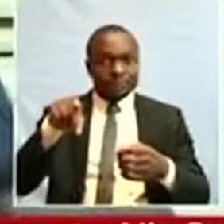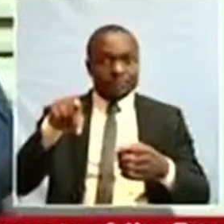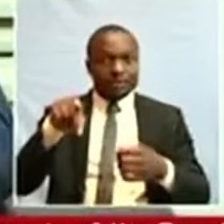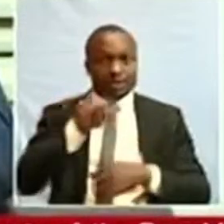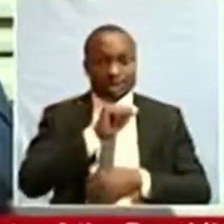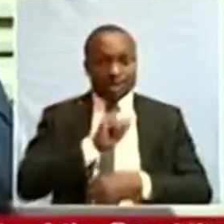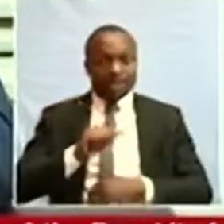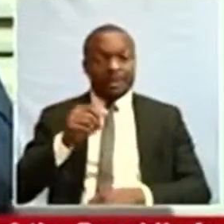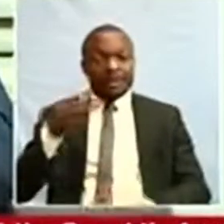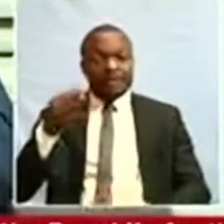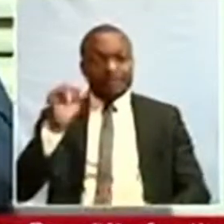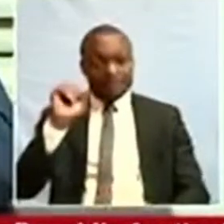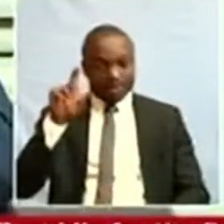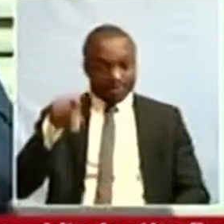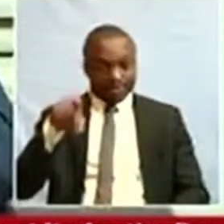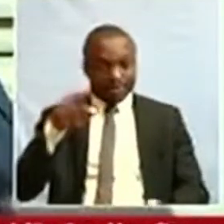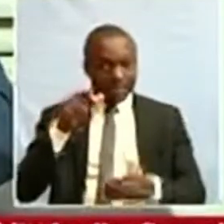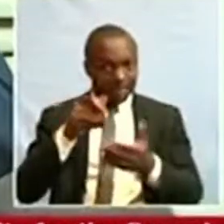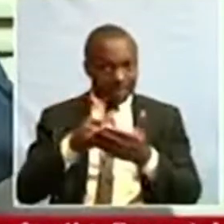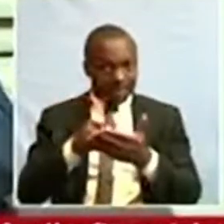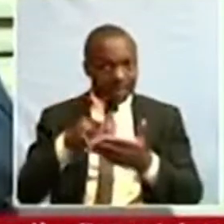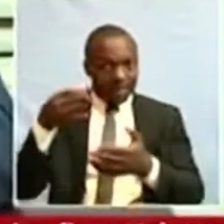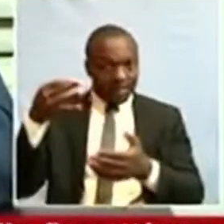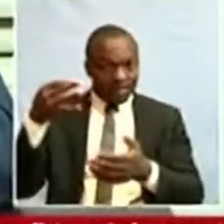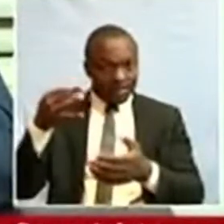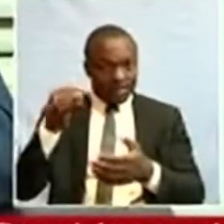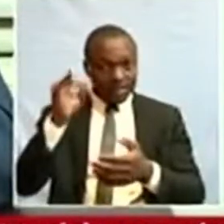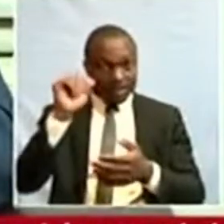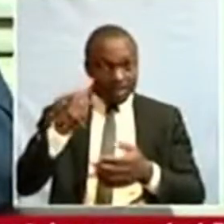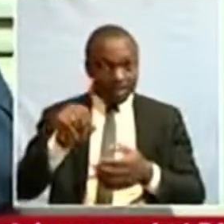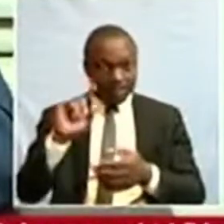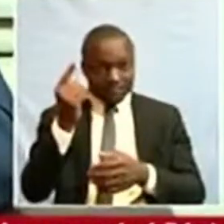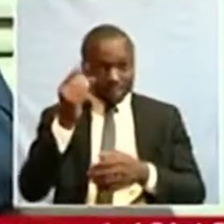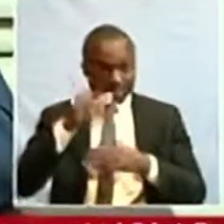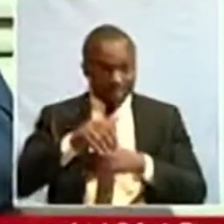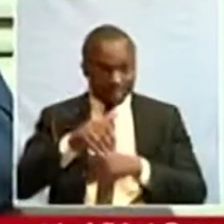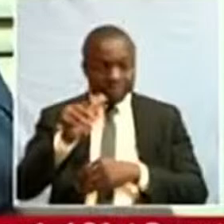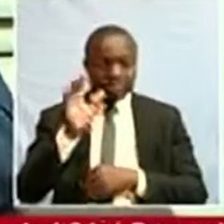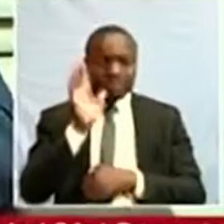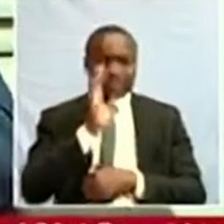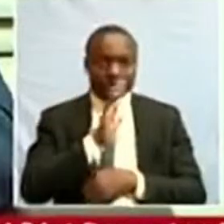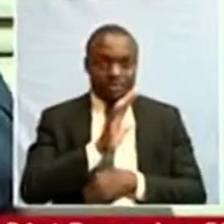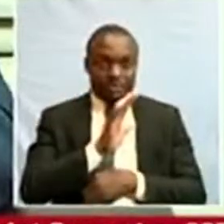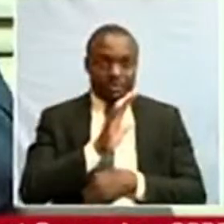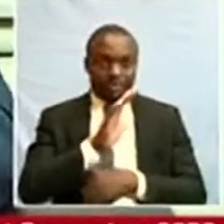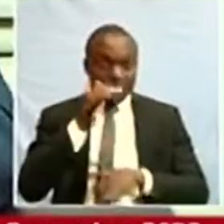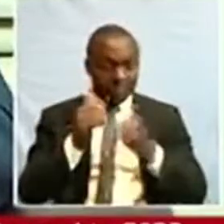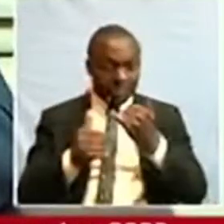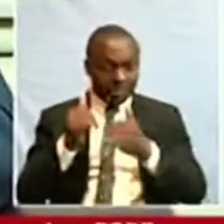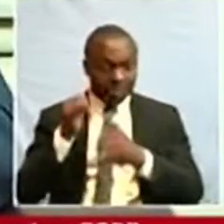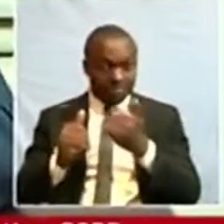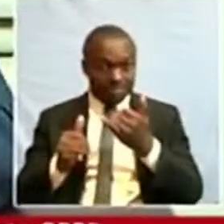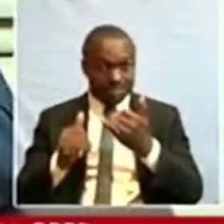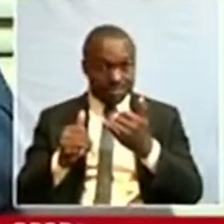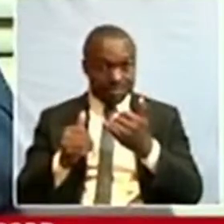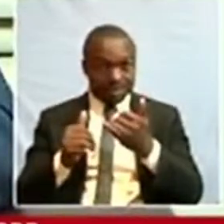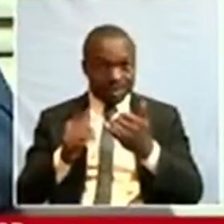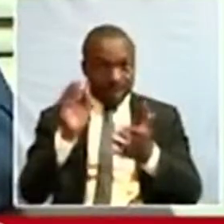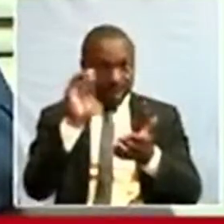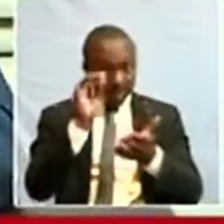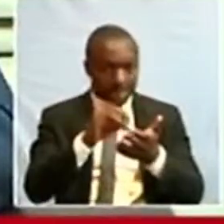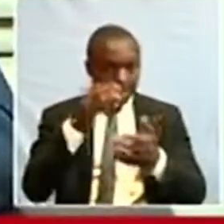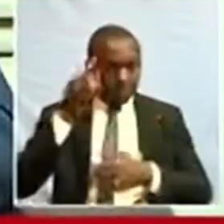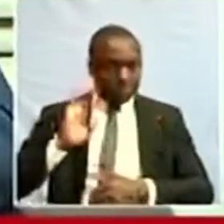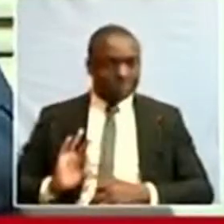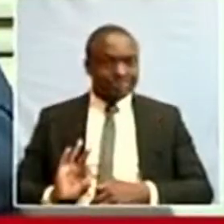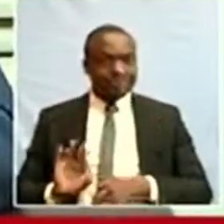case for this year, FSIP was the first to register. We are finalizing onboarding our beneficiaries, and as